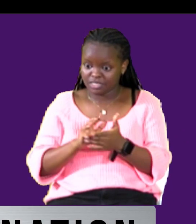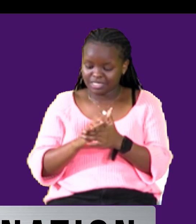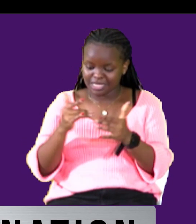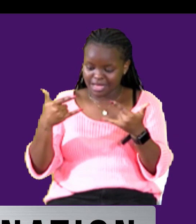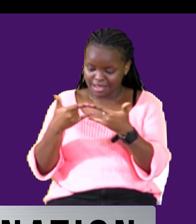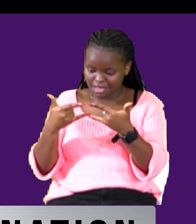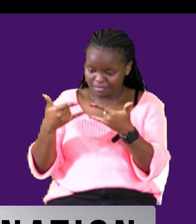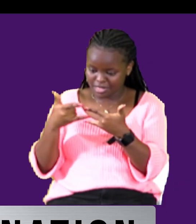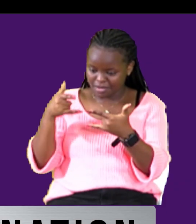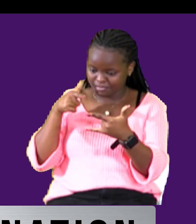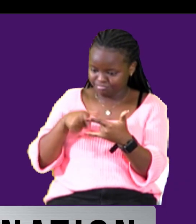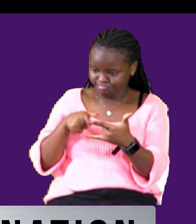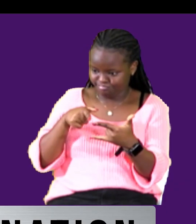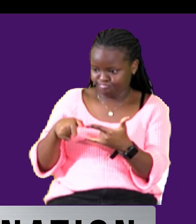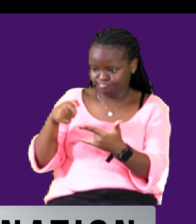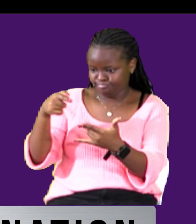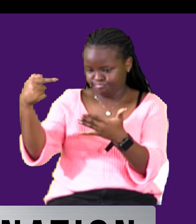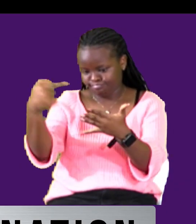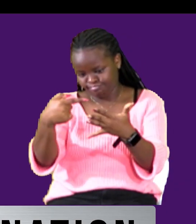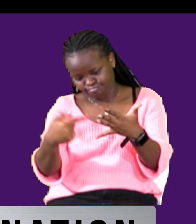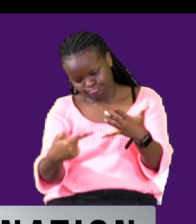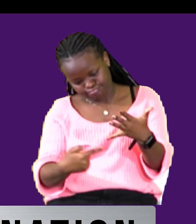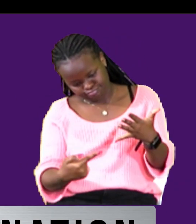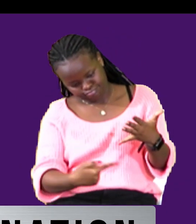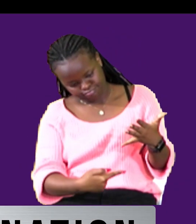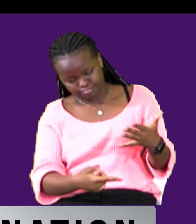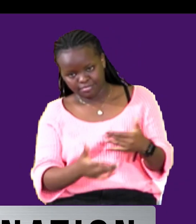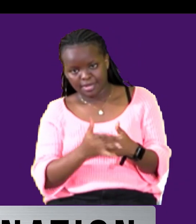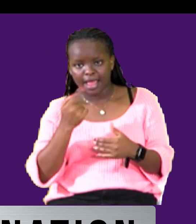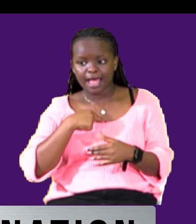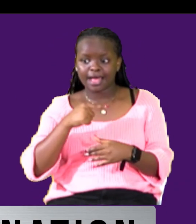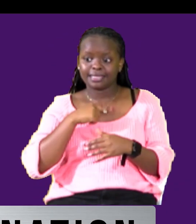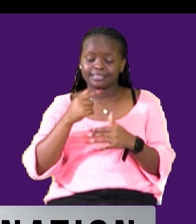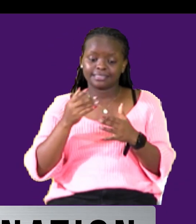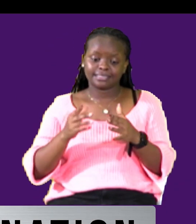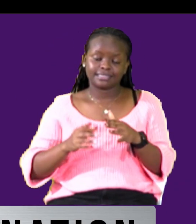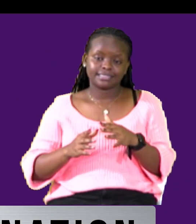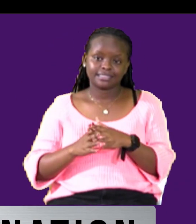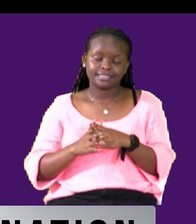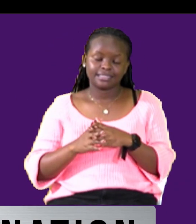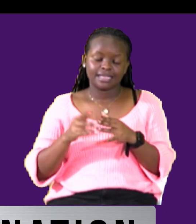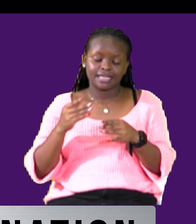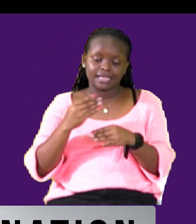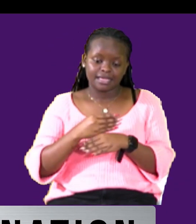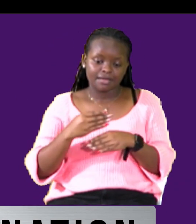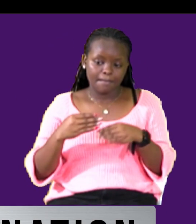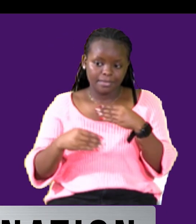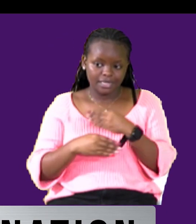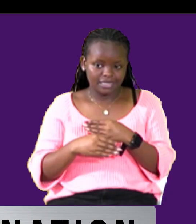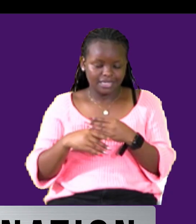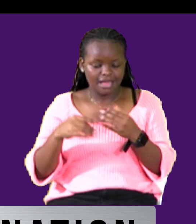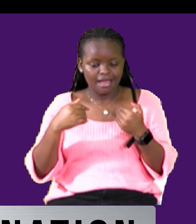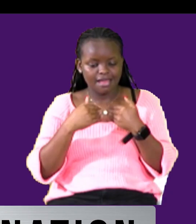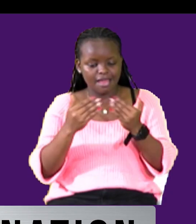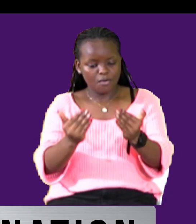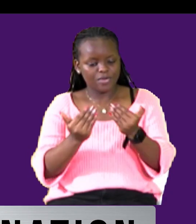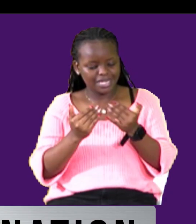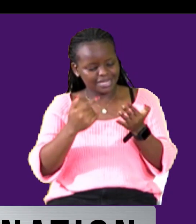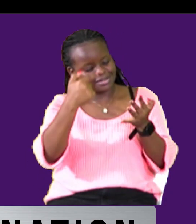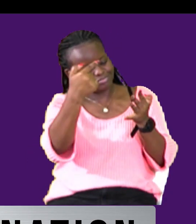have identified here. And for us to put up the station, we need number 1, 2, 3, 4, and